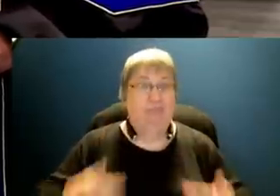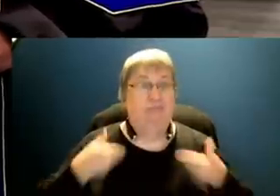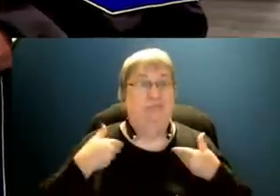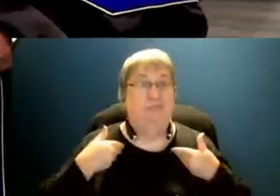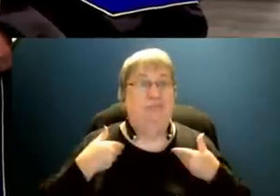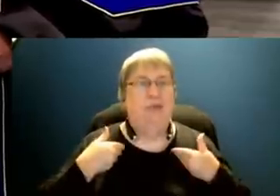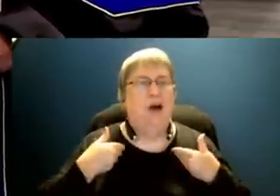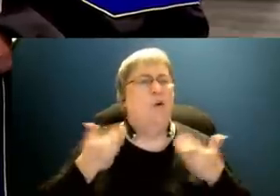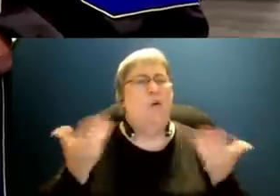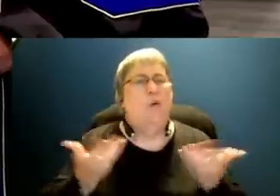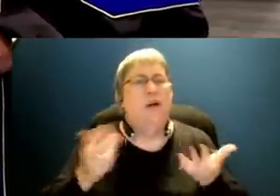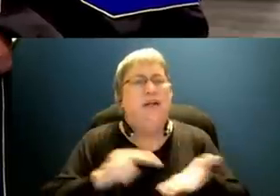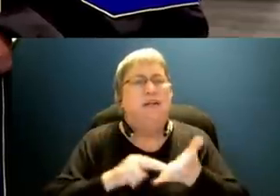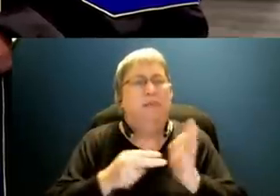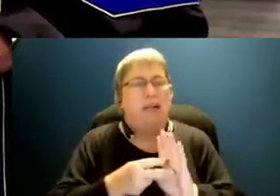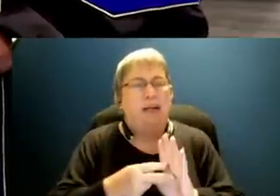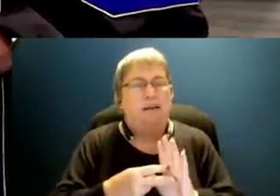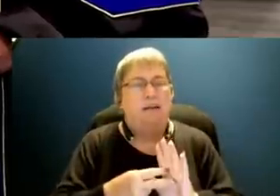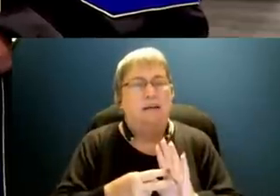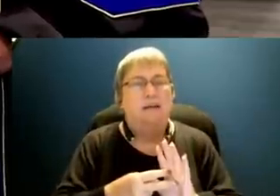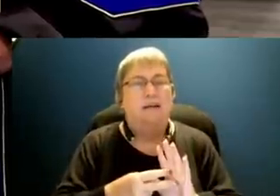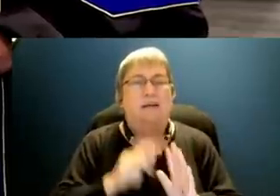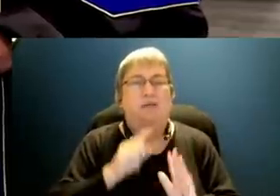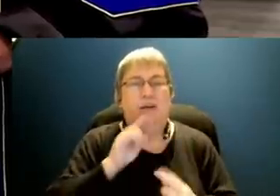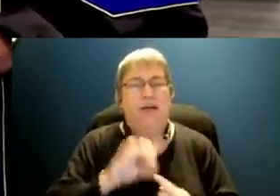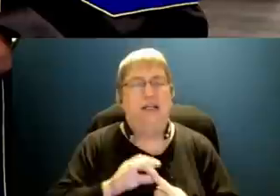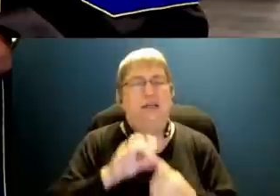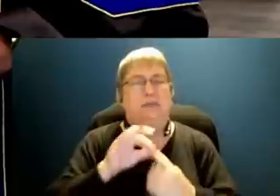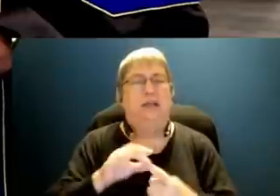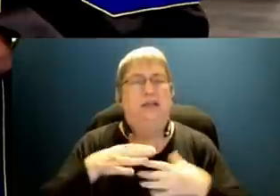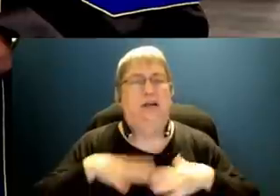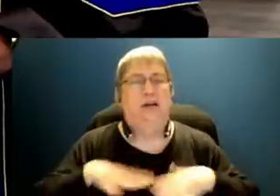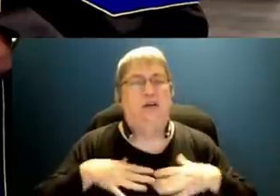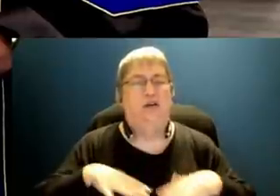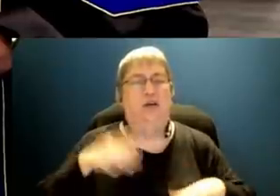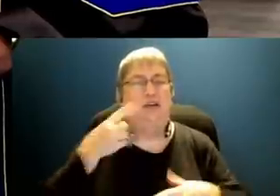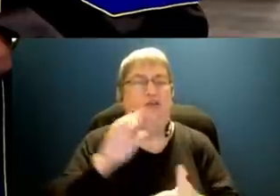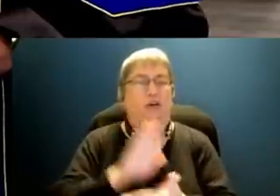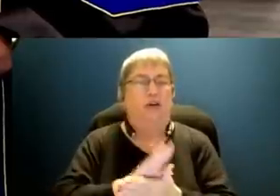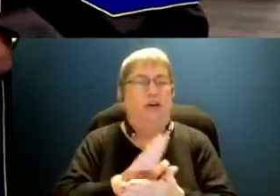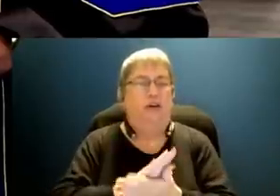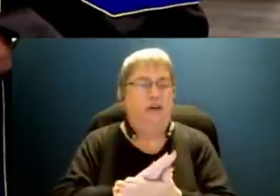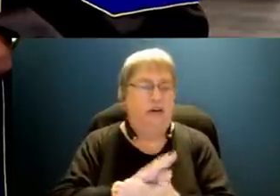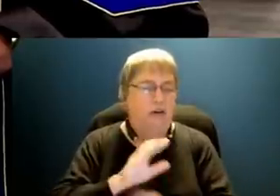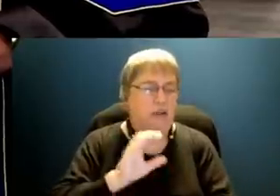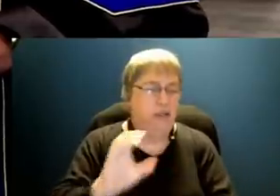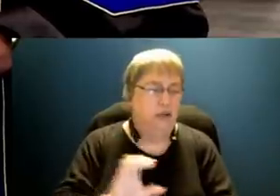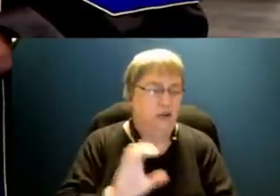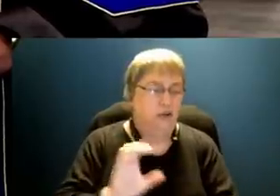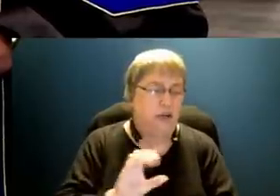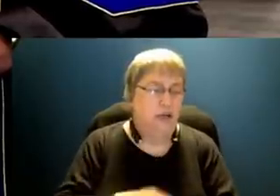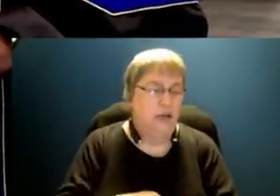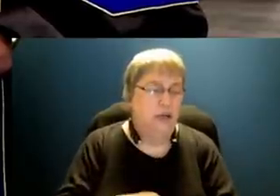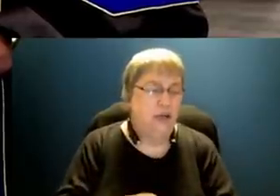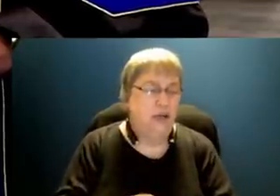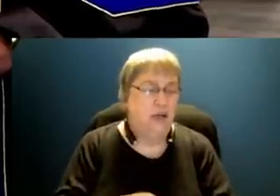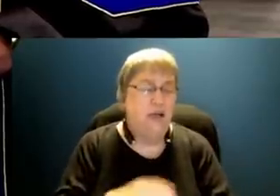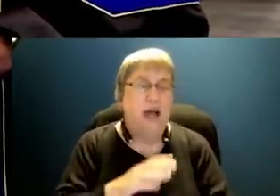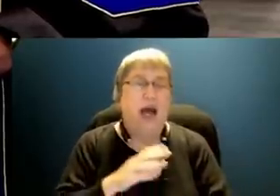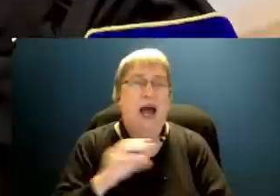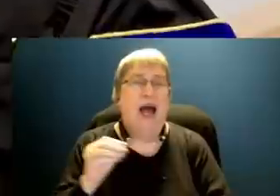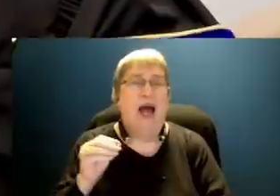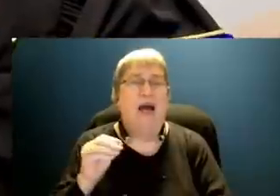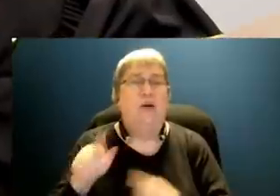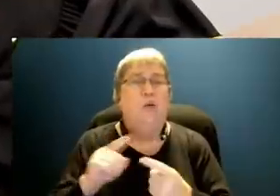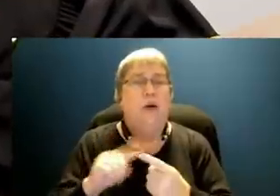it. The custom of wearing distinctive dress for academic ceremonies goes back to the 12th and 13th centuries, when colleges were first taking